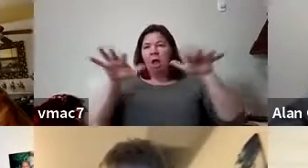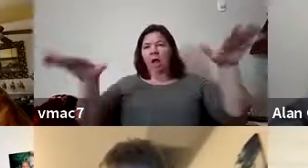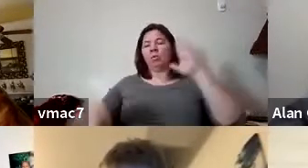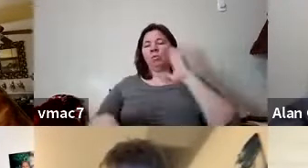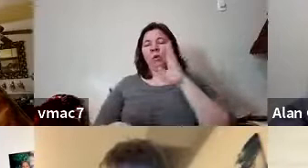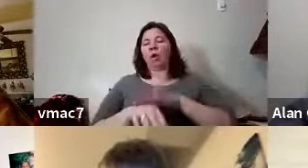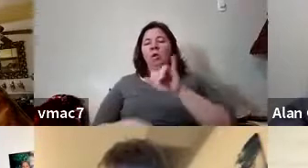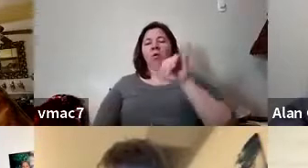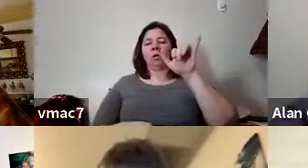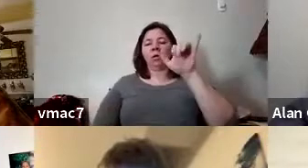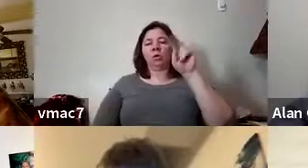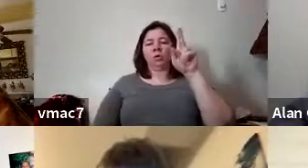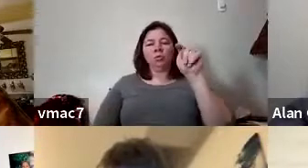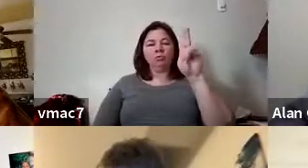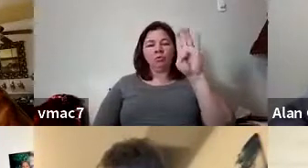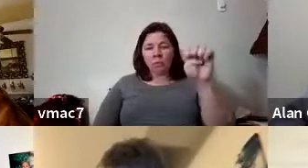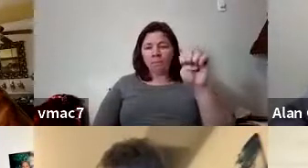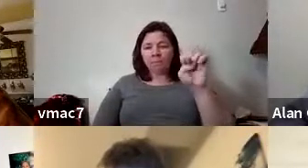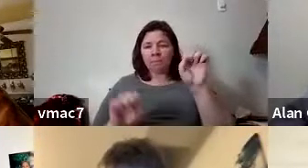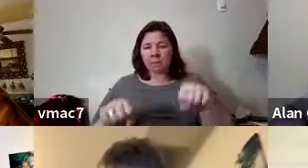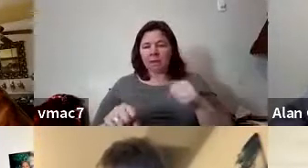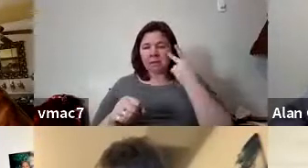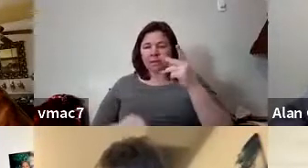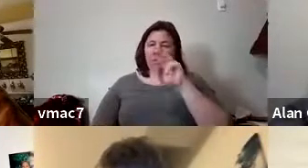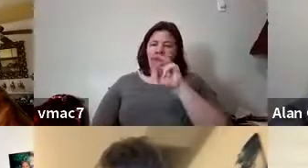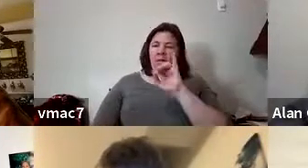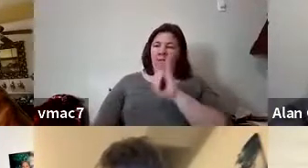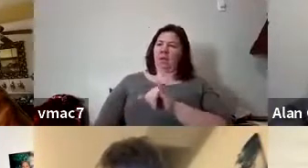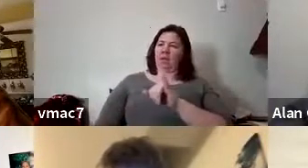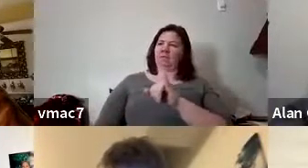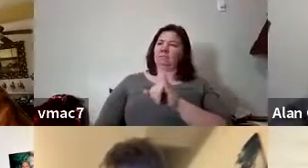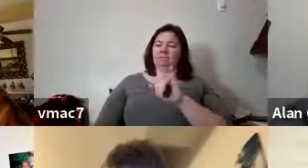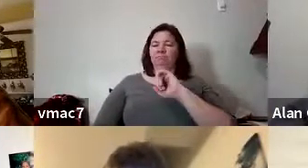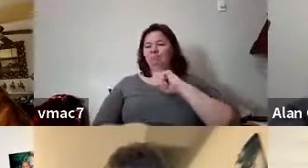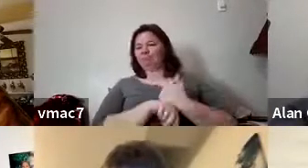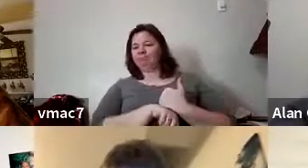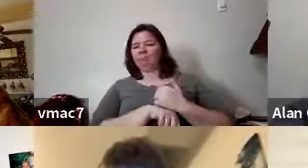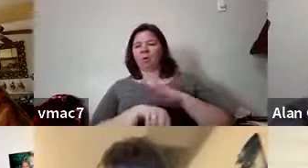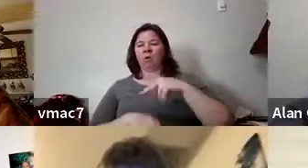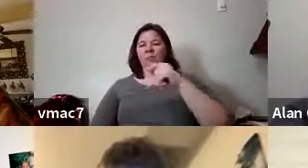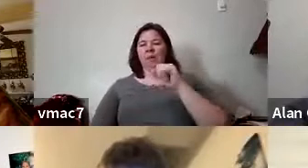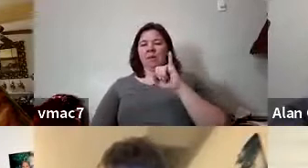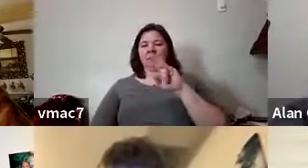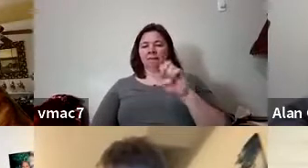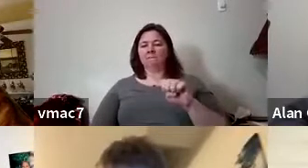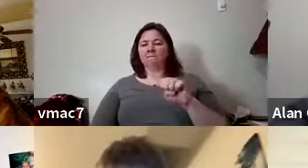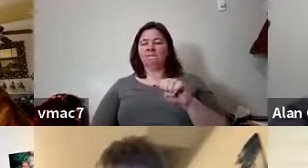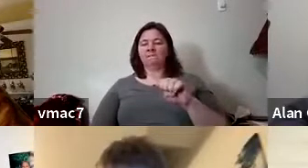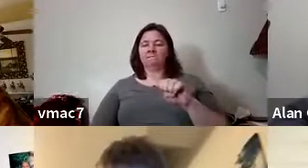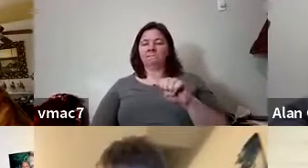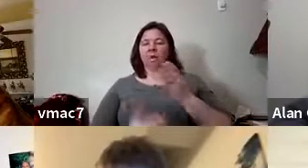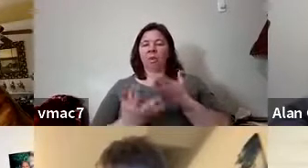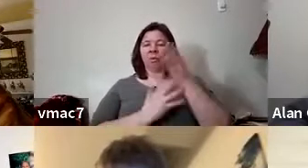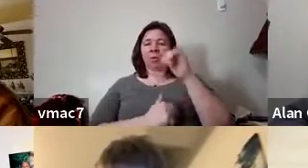YouTube channel so that everyone can see the milestone that ONPASSIVE has gone through. If there's anyone else that wants to